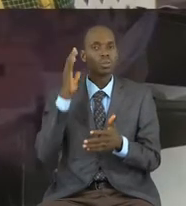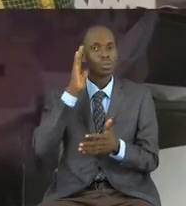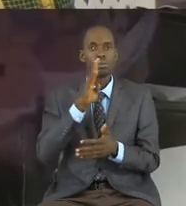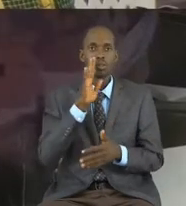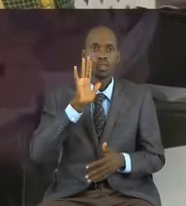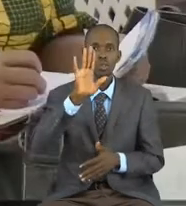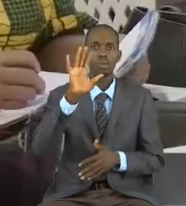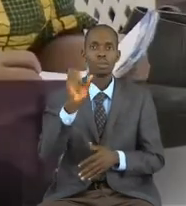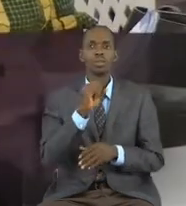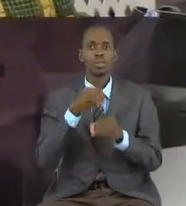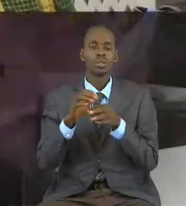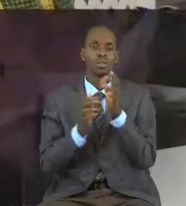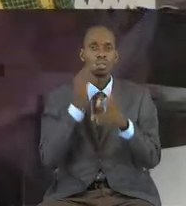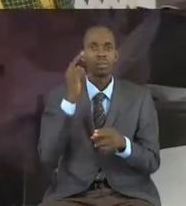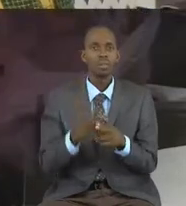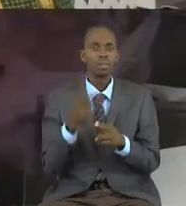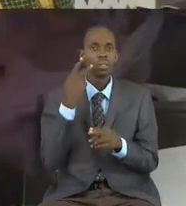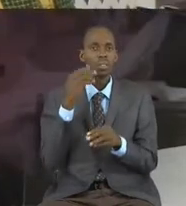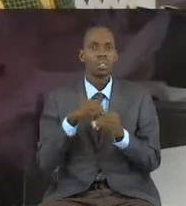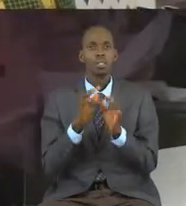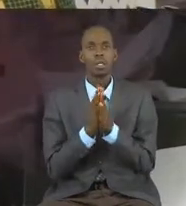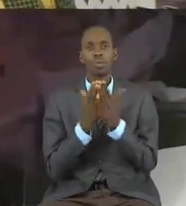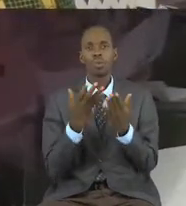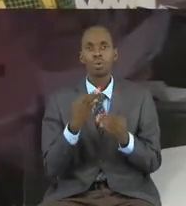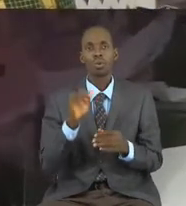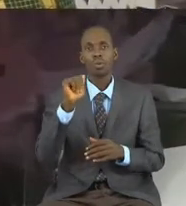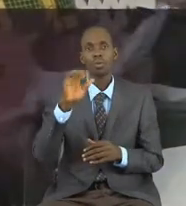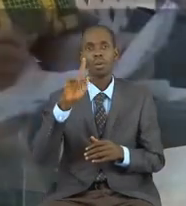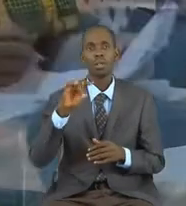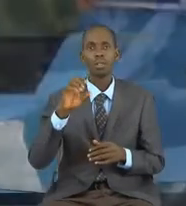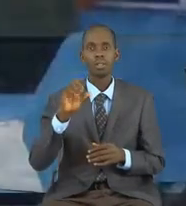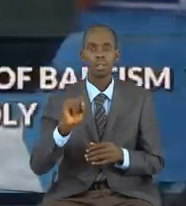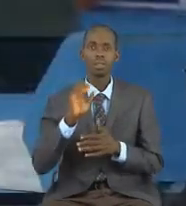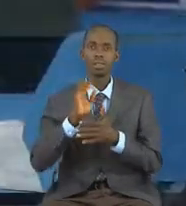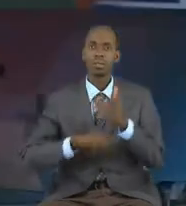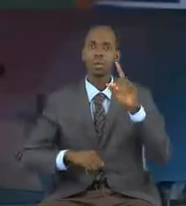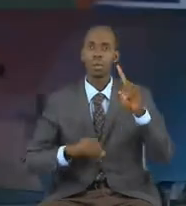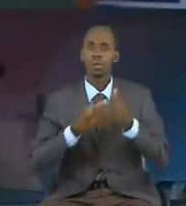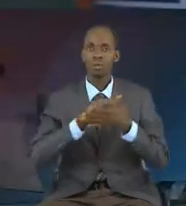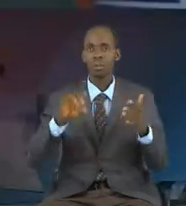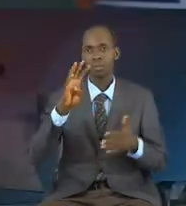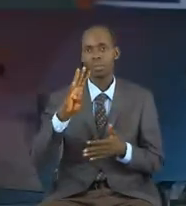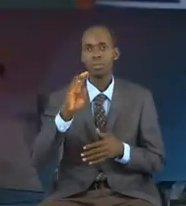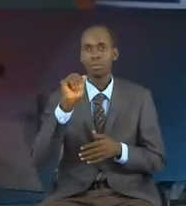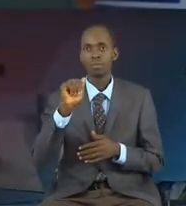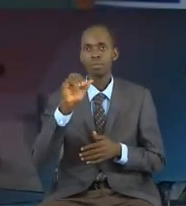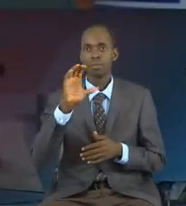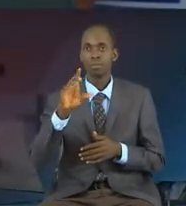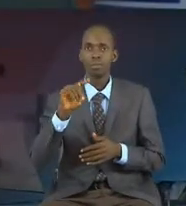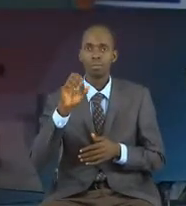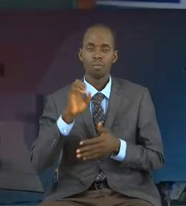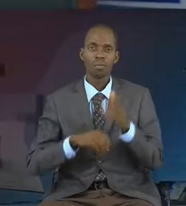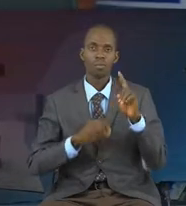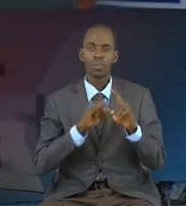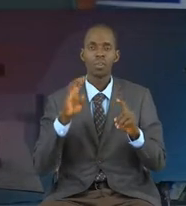name. Look at that in Acts again, chapter 1. I'm reading from verse 4. It says, and being assembled together